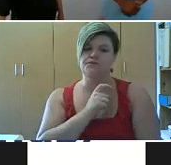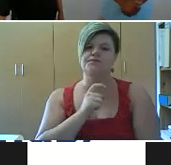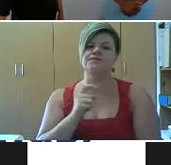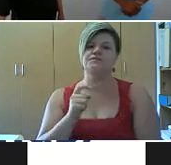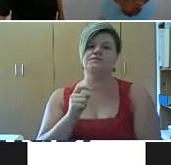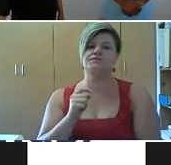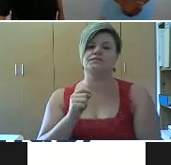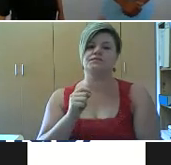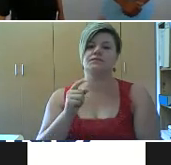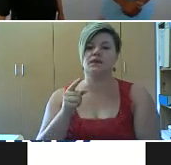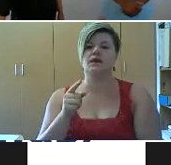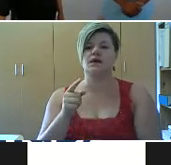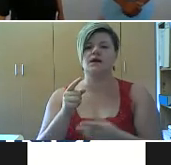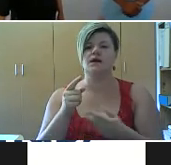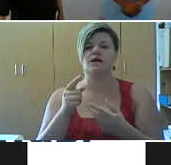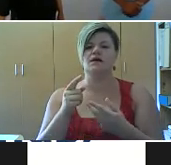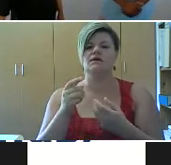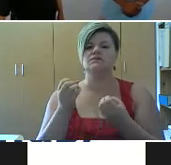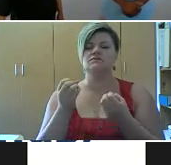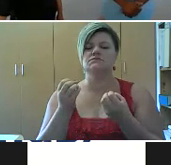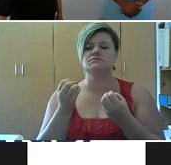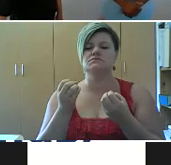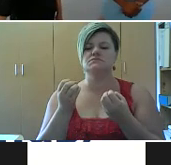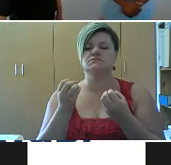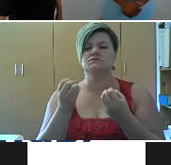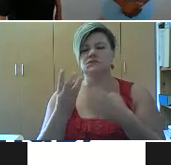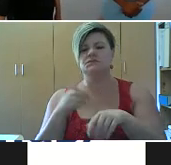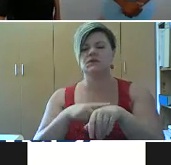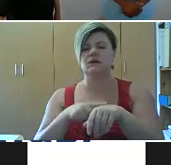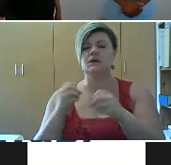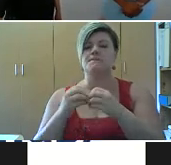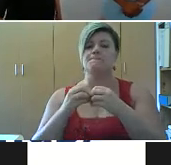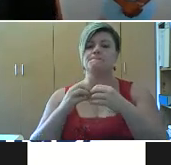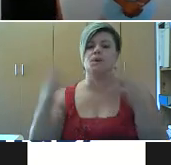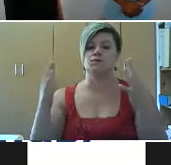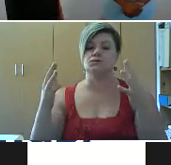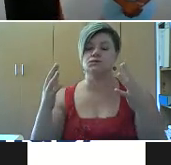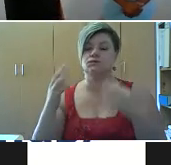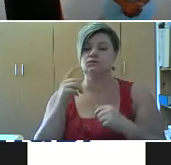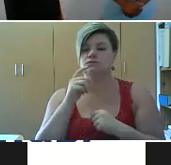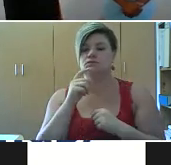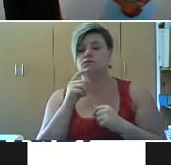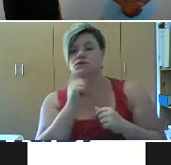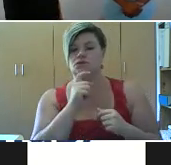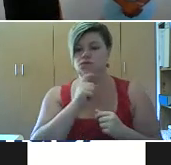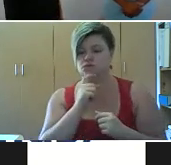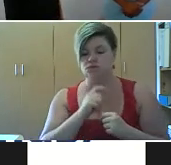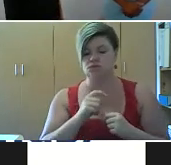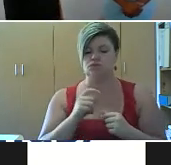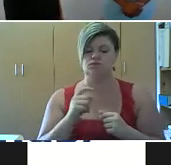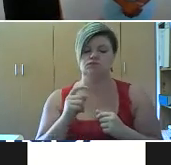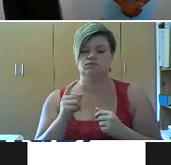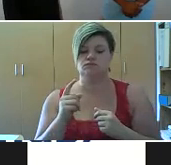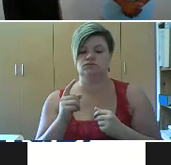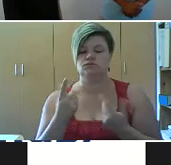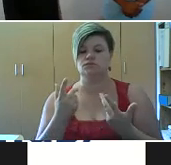There does tend to be a majority. So we don't really